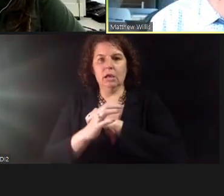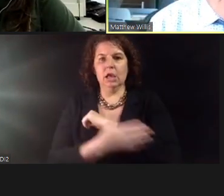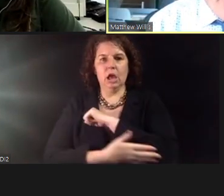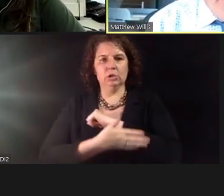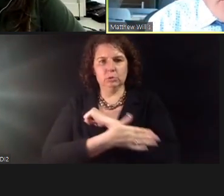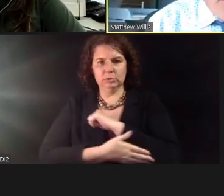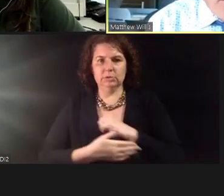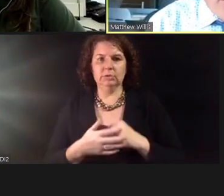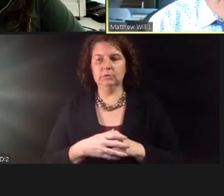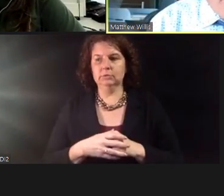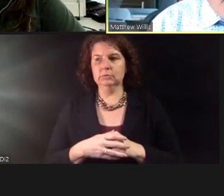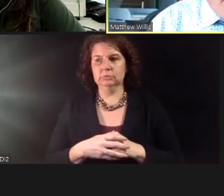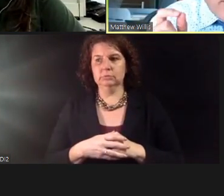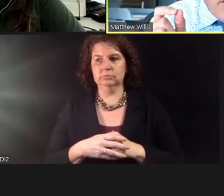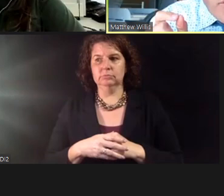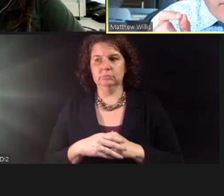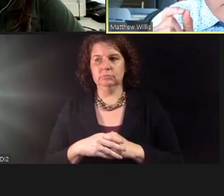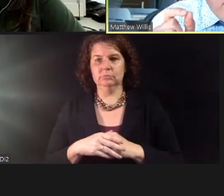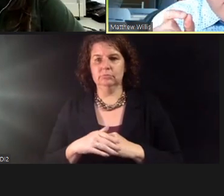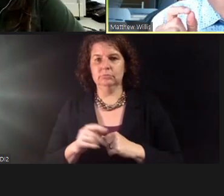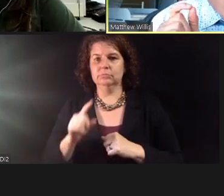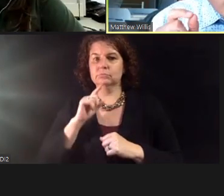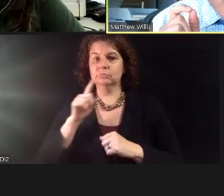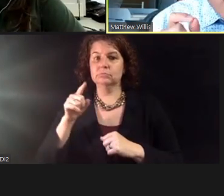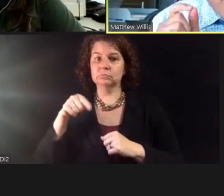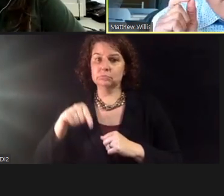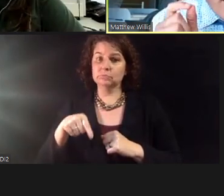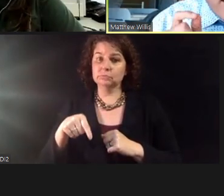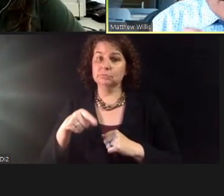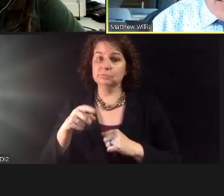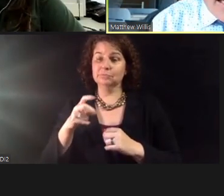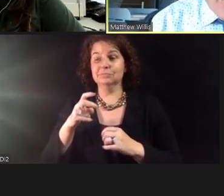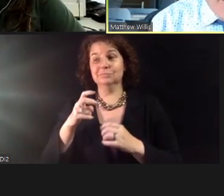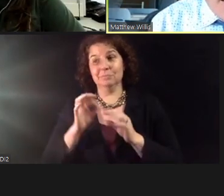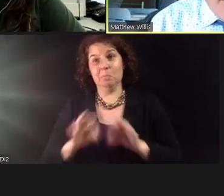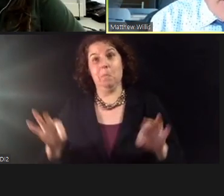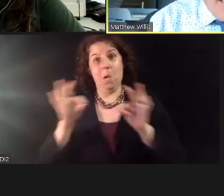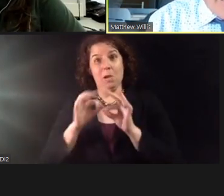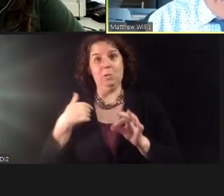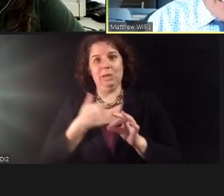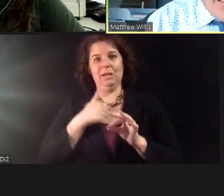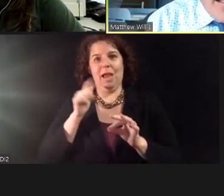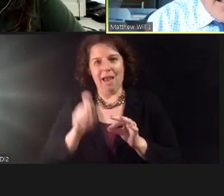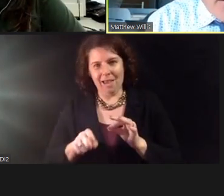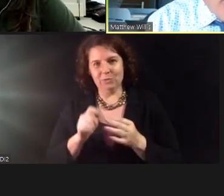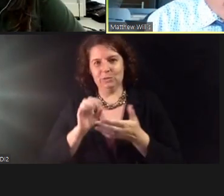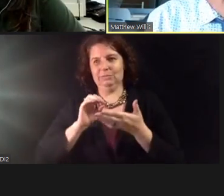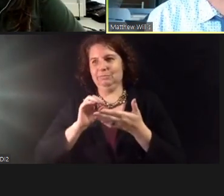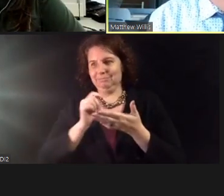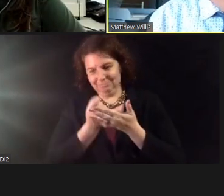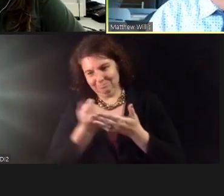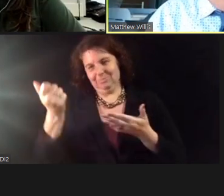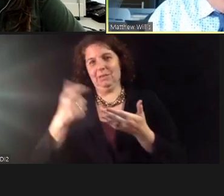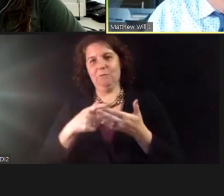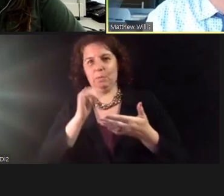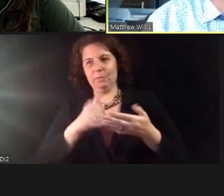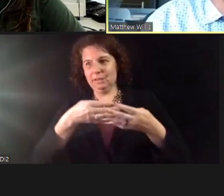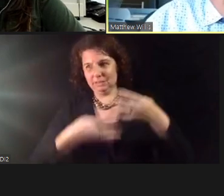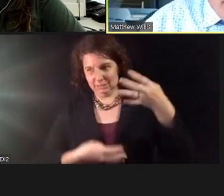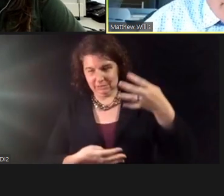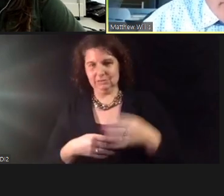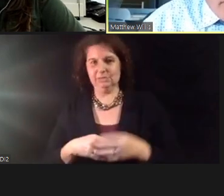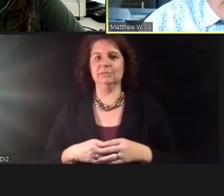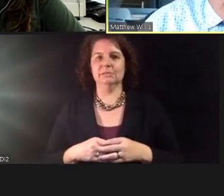for us to come off of that watch list. So that you have a mental model for it. It's 19. The number is 19 cases. If we're